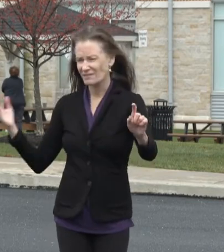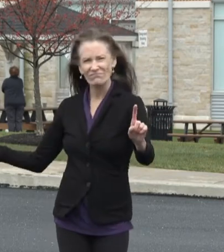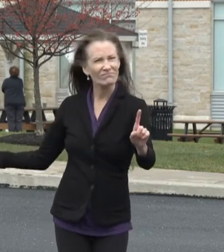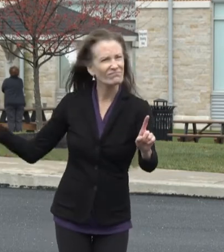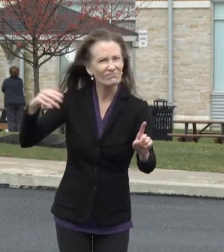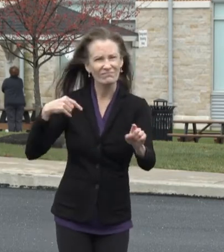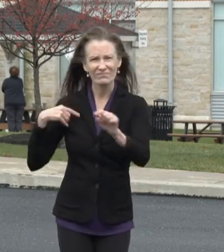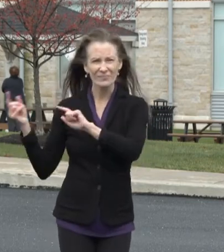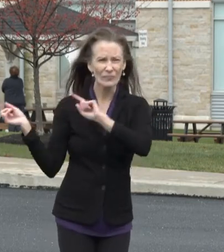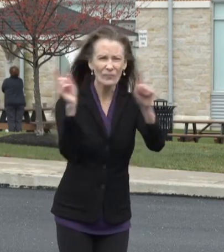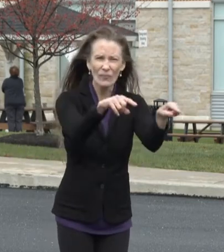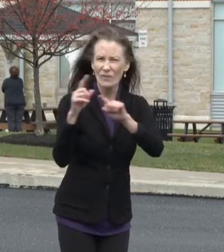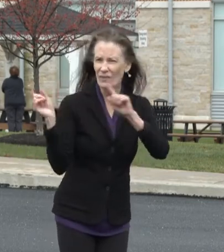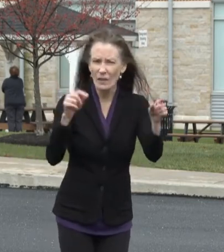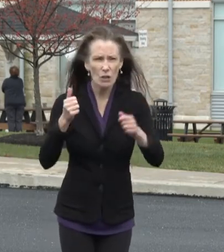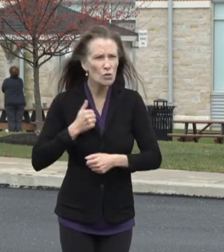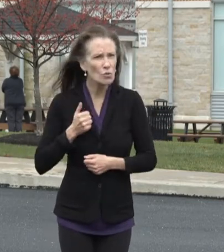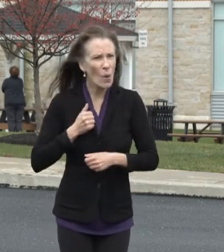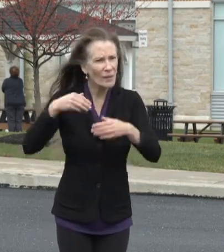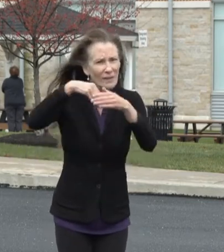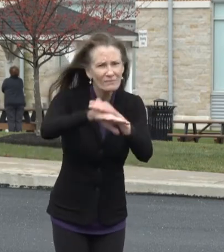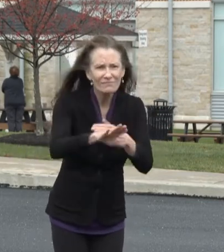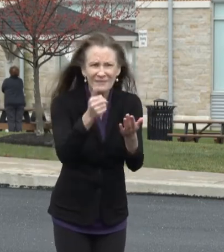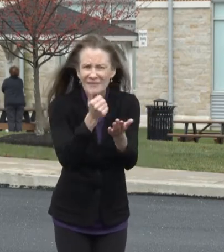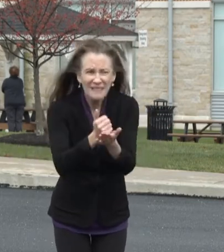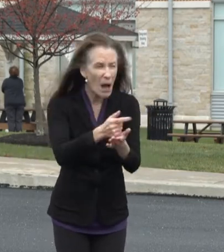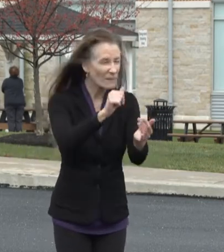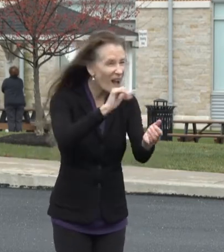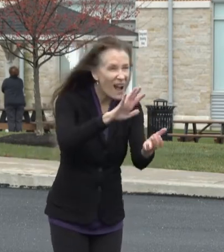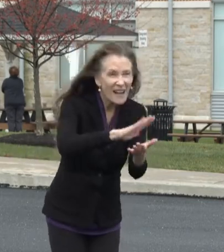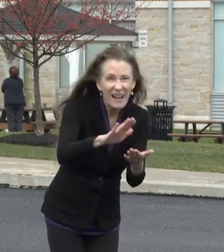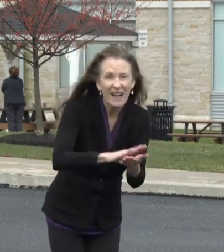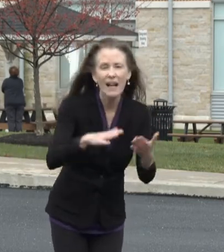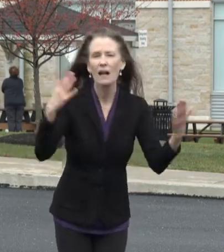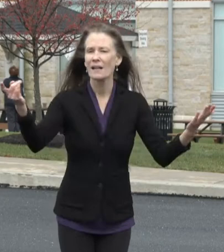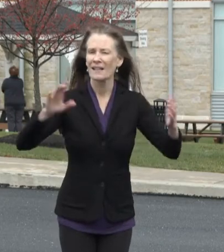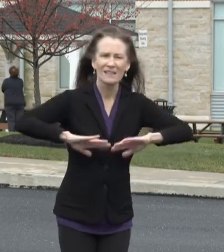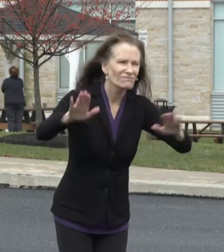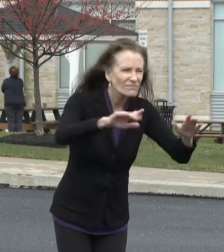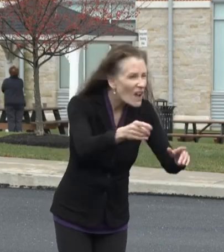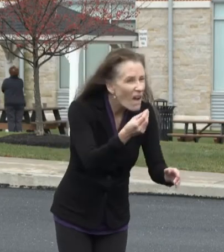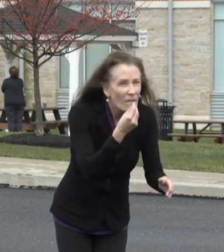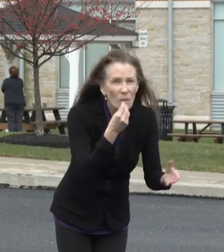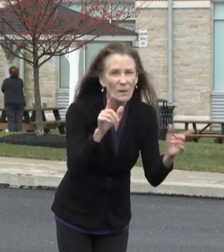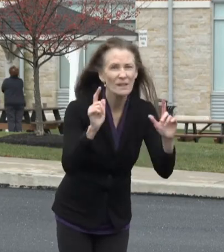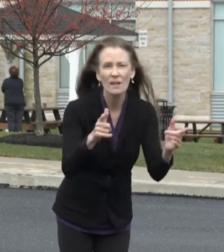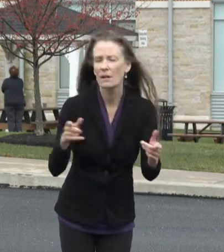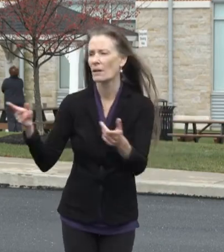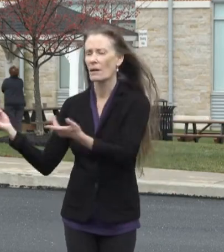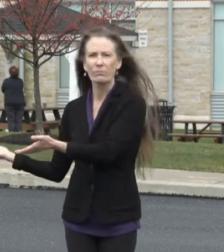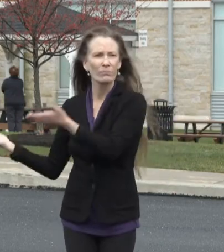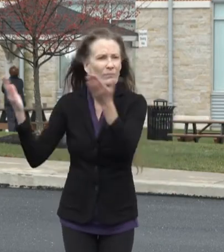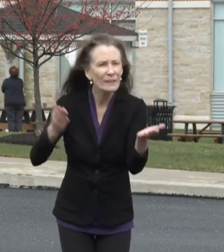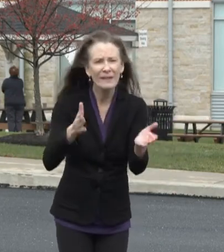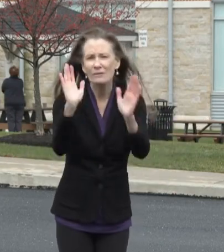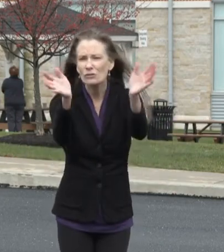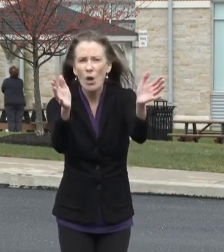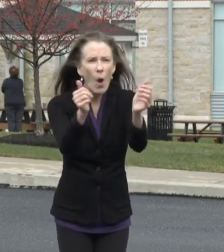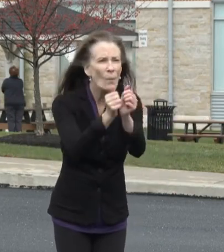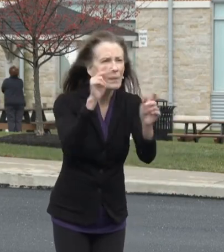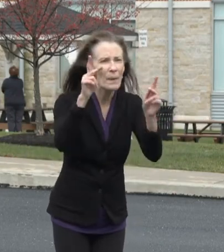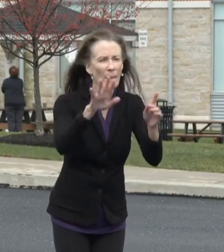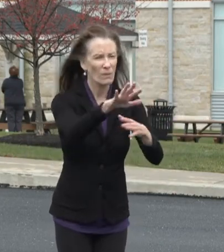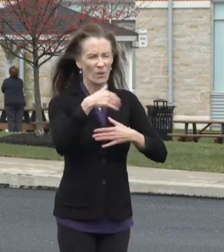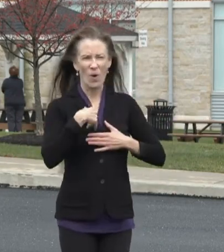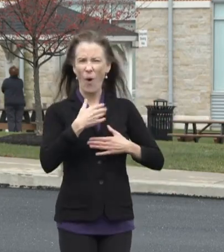soldiers go in, mop floors, pass out meals, sit with an aged person. As a geriatrician,